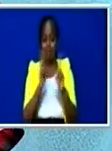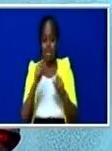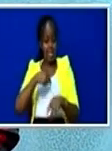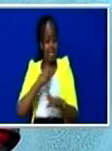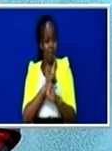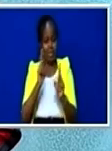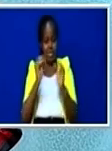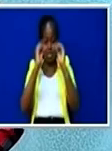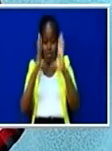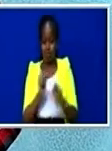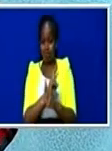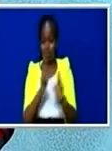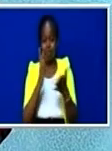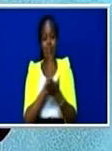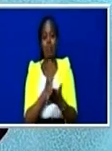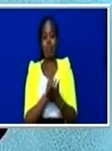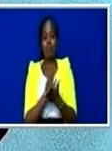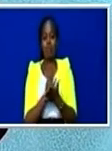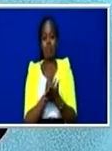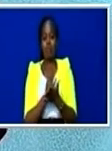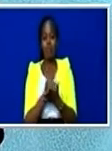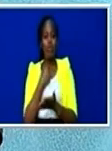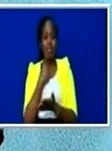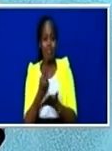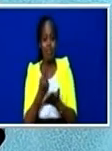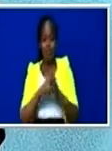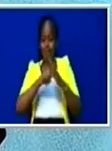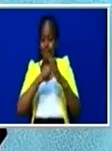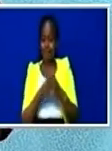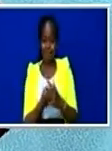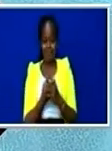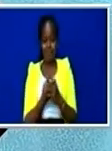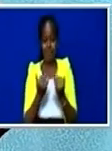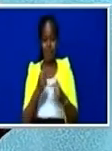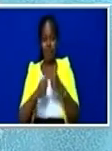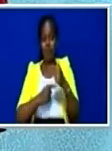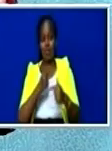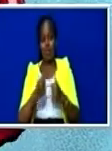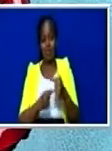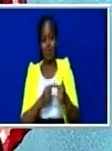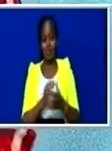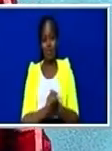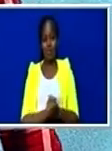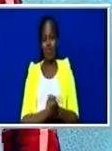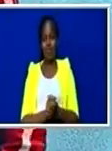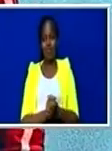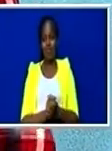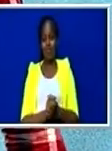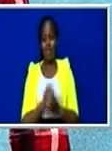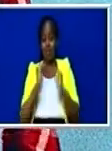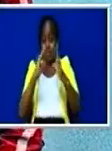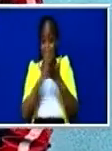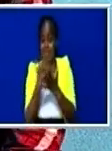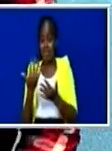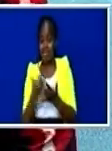ready. Mwalimu is ready. Very good. So like we say, legal. Let's go. Oh, all right. Okay, I've taught you that's- something